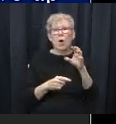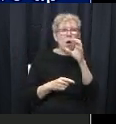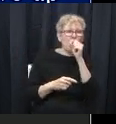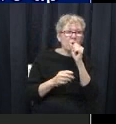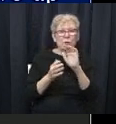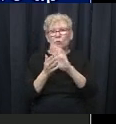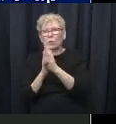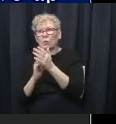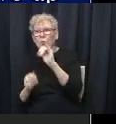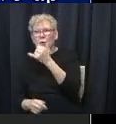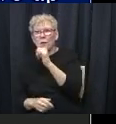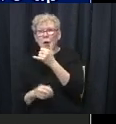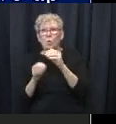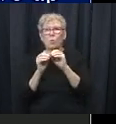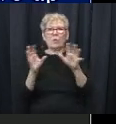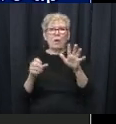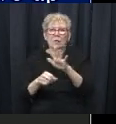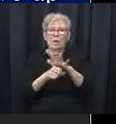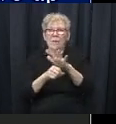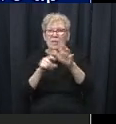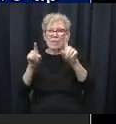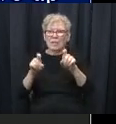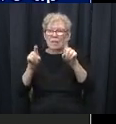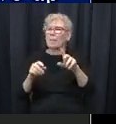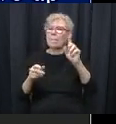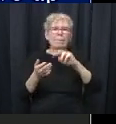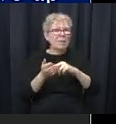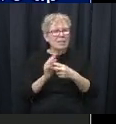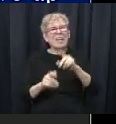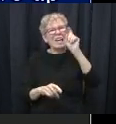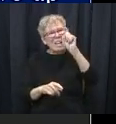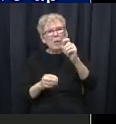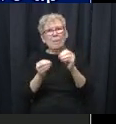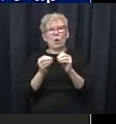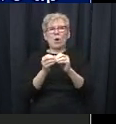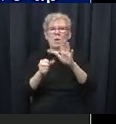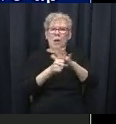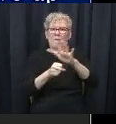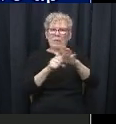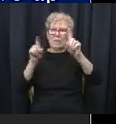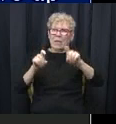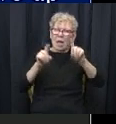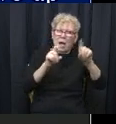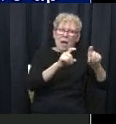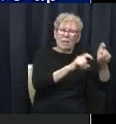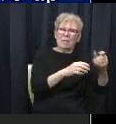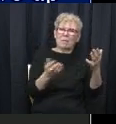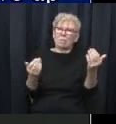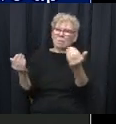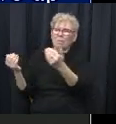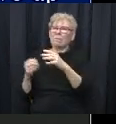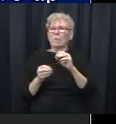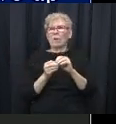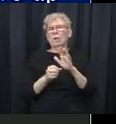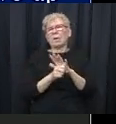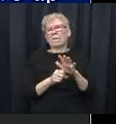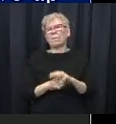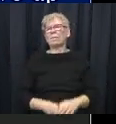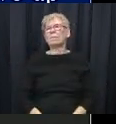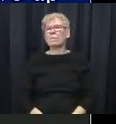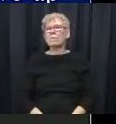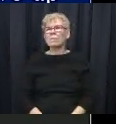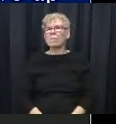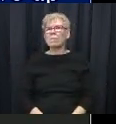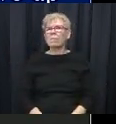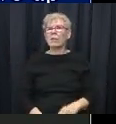consideration of additional metrics for counties under 30,000 population due to the variability